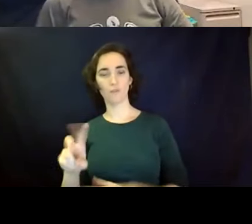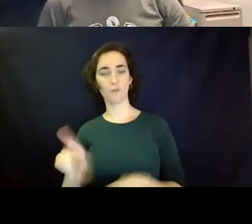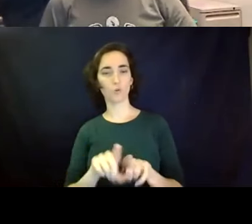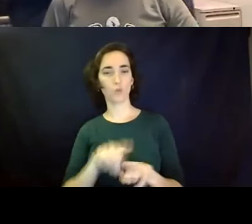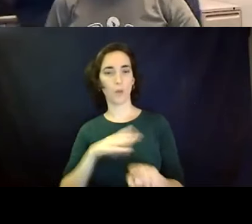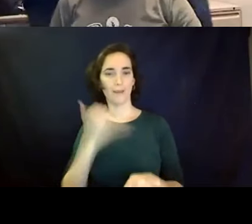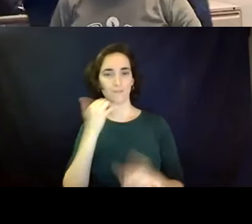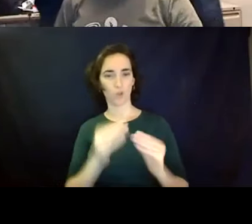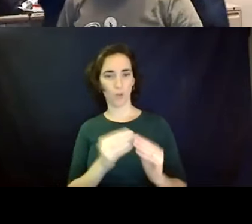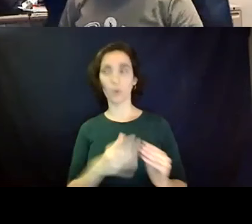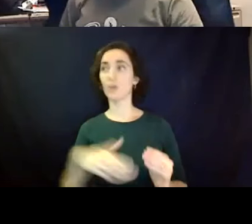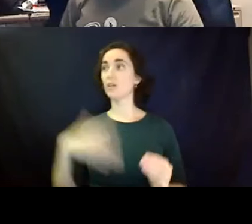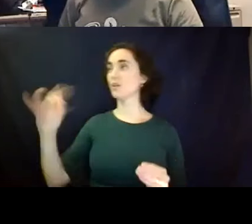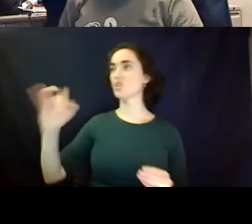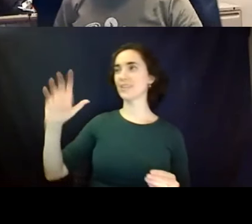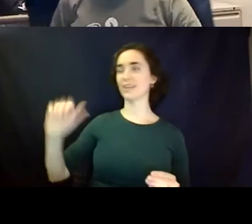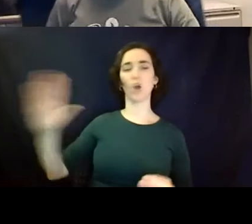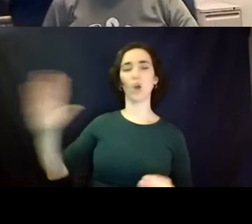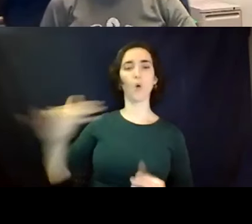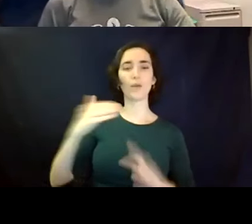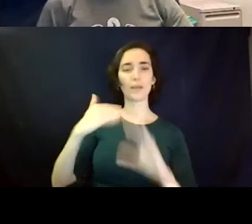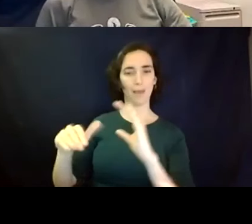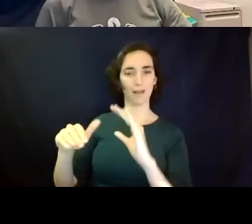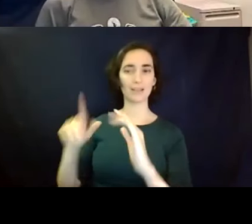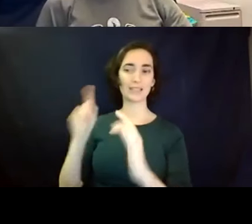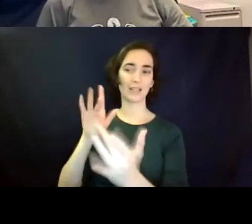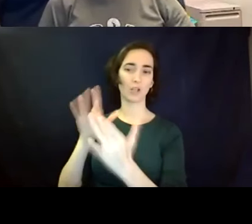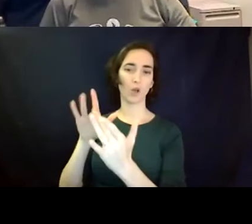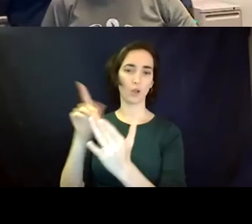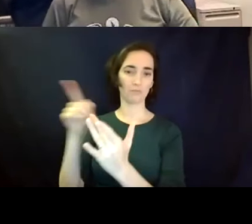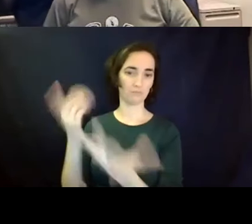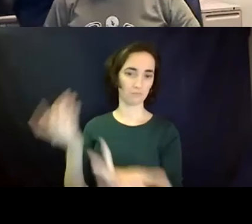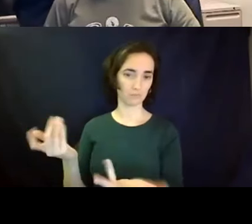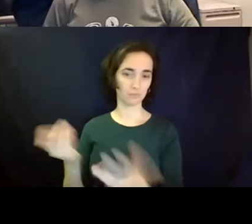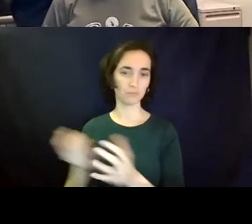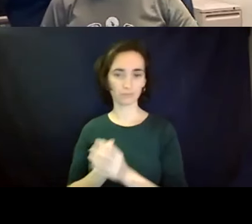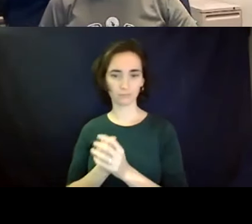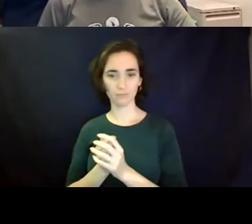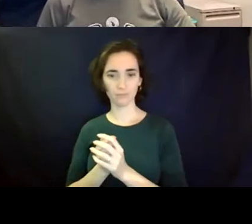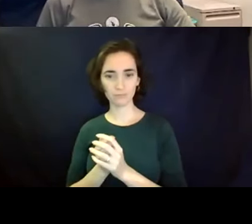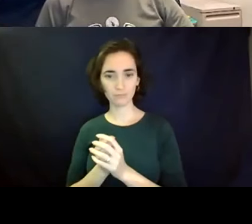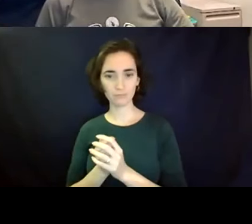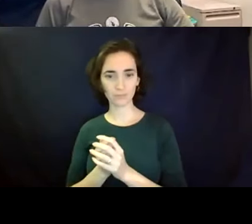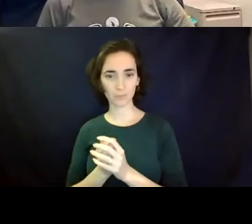is Jessica's contact information if you need more information from us